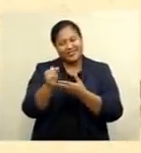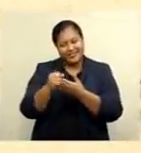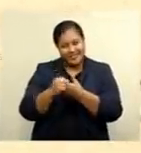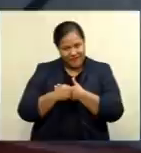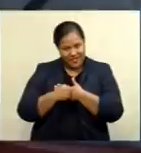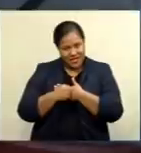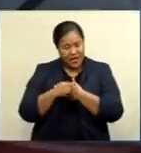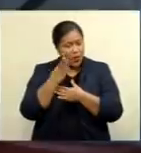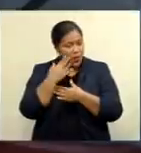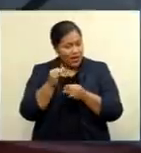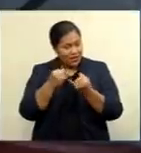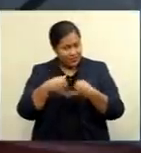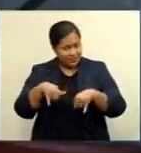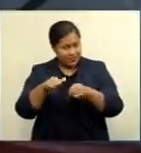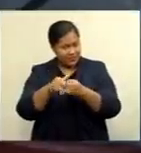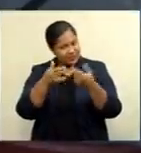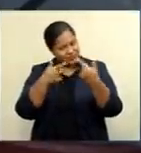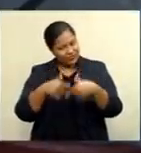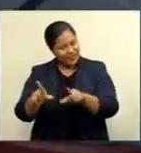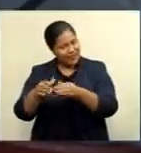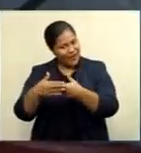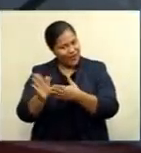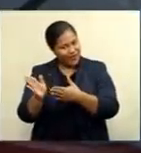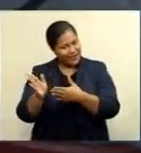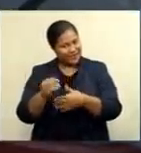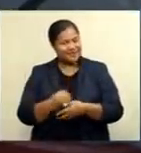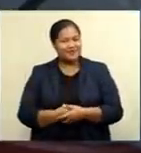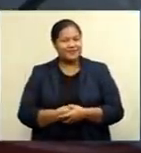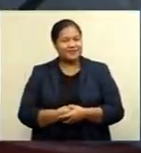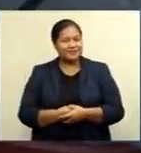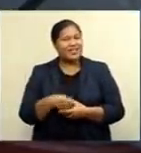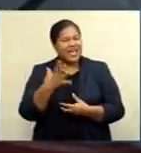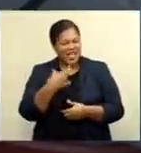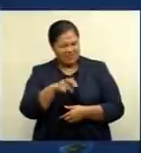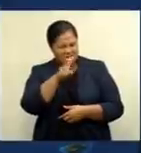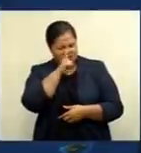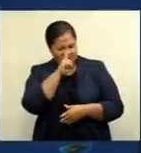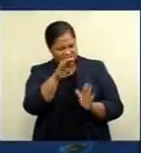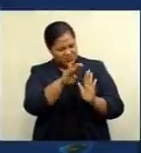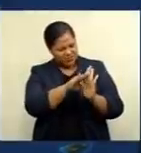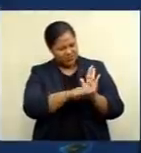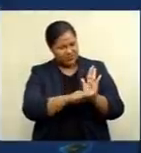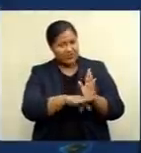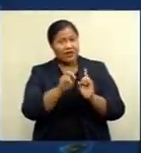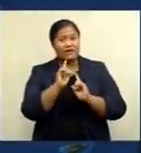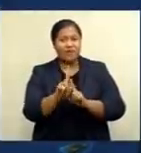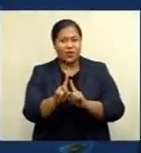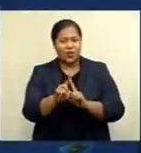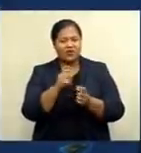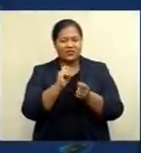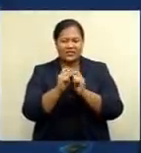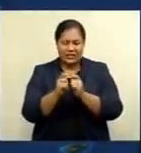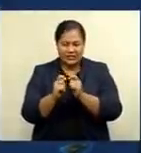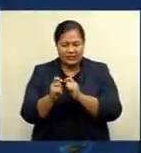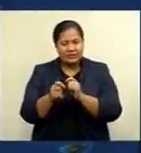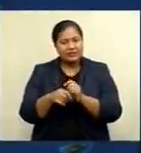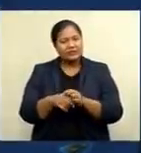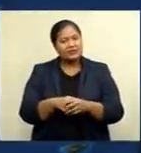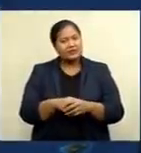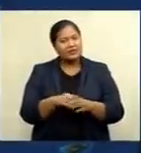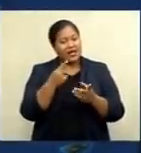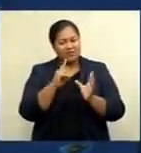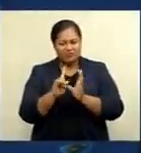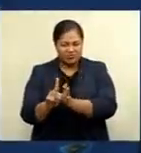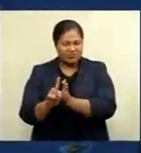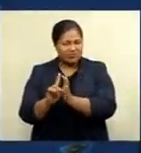when maritime travel reopens. There is a very strict protocol around, testing, the quarantine and